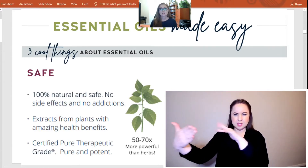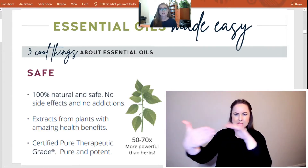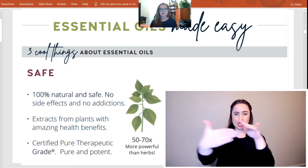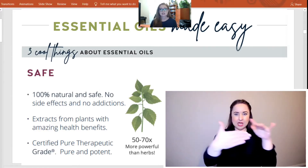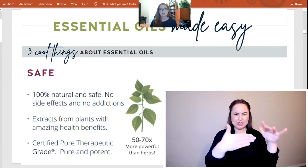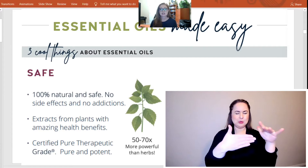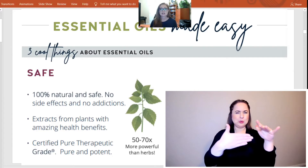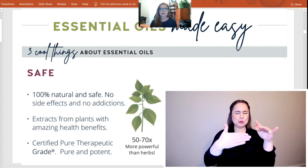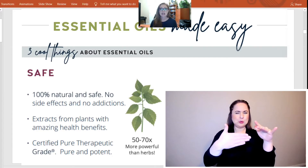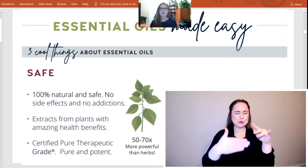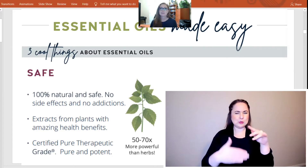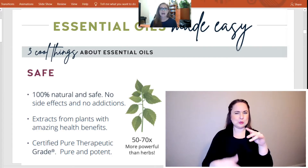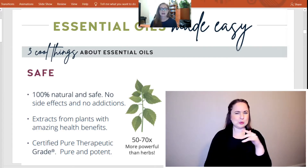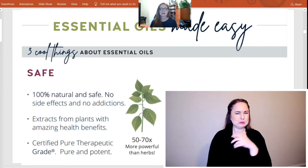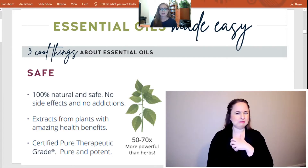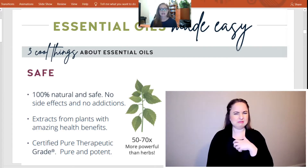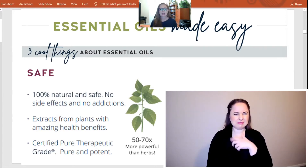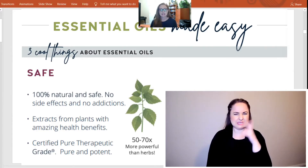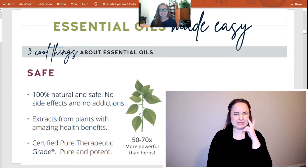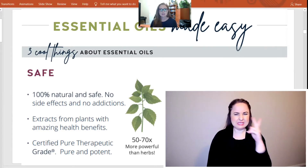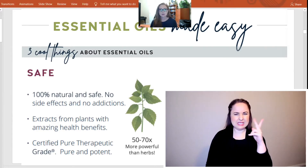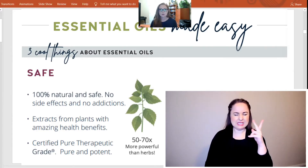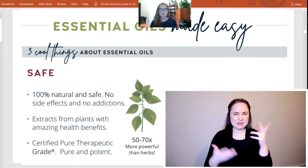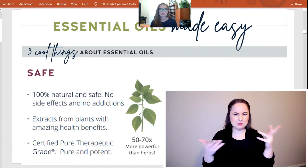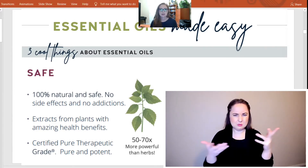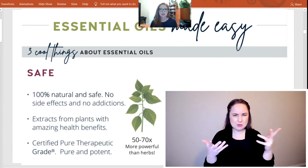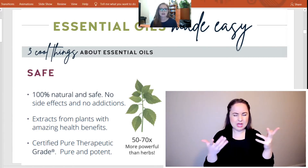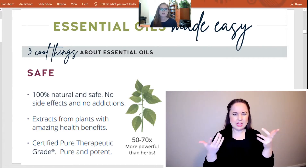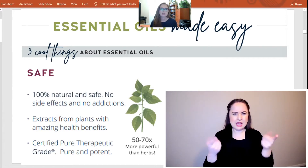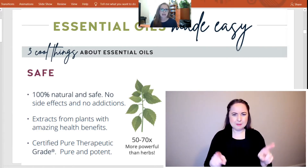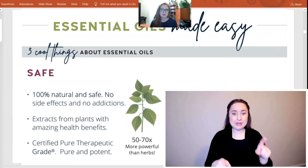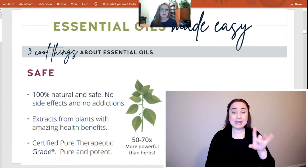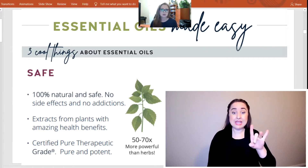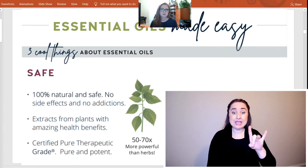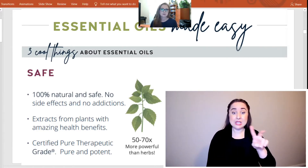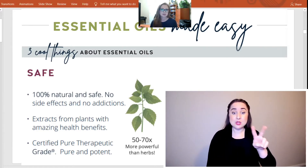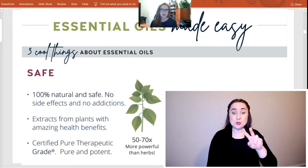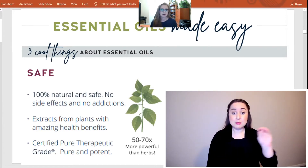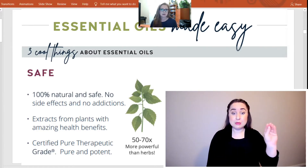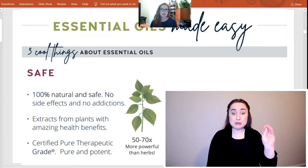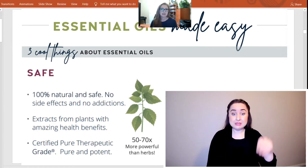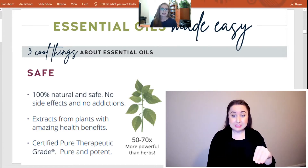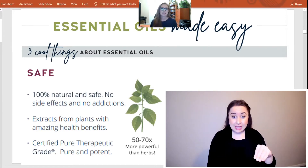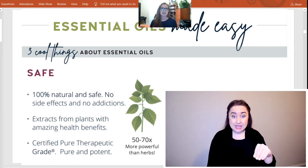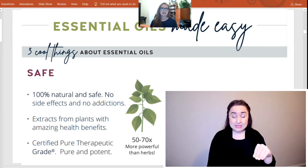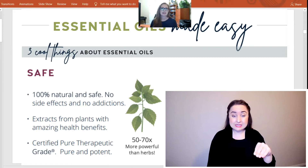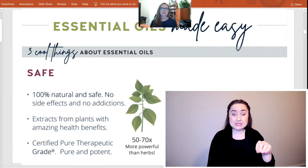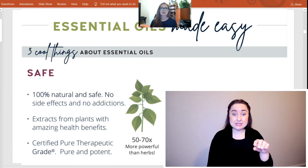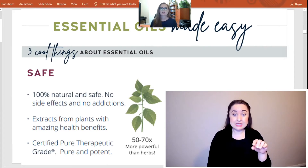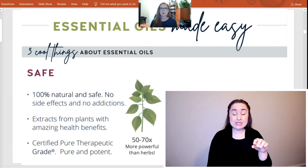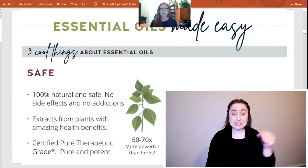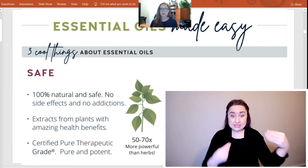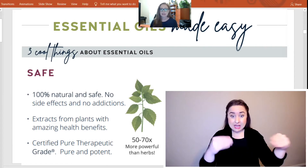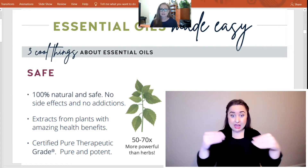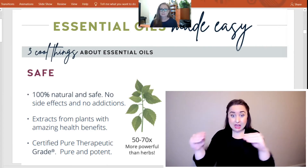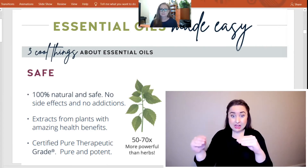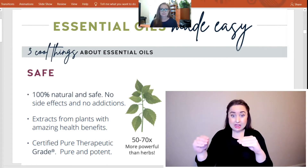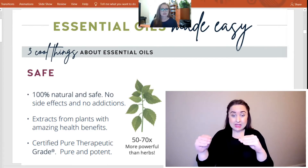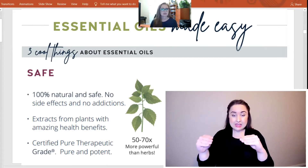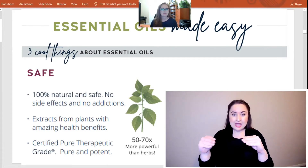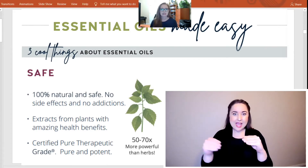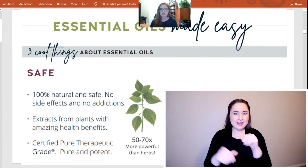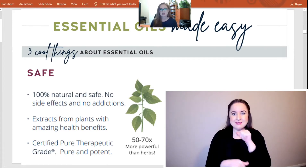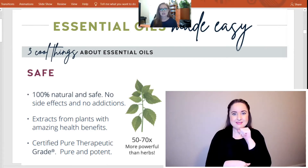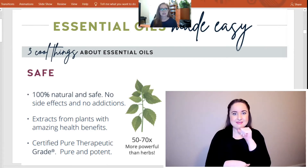see the statistics that came back that 82% of the lavender for sale is adulterated,